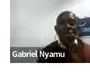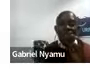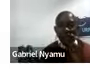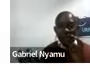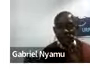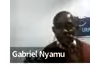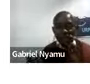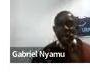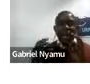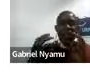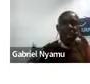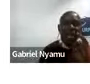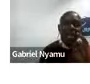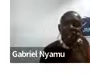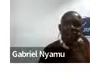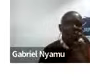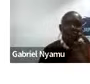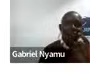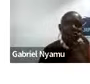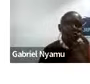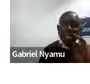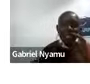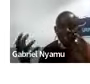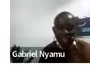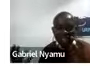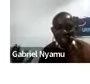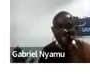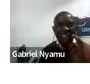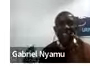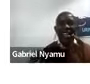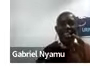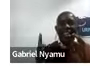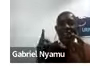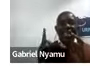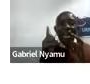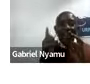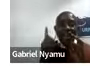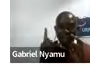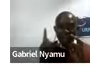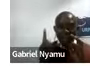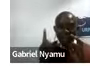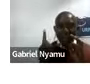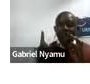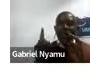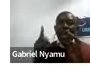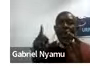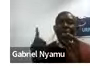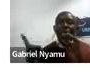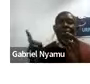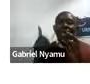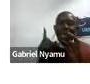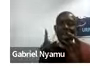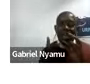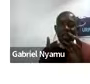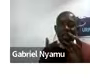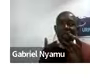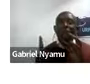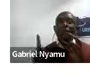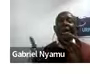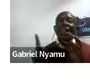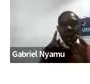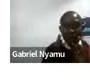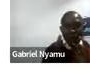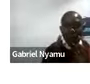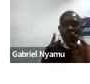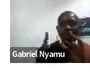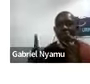can misuse gifts. I can use my gift to be a terrorist. You know, gifts are never directional. They are only given direction